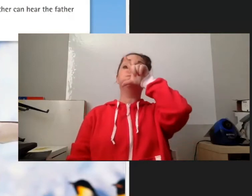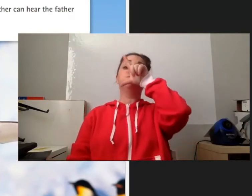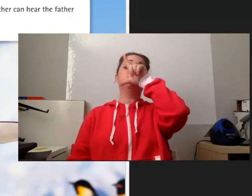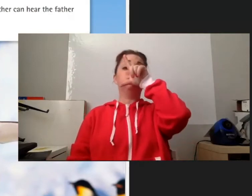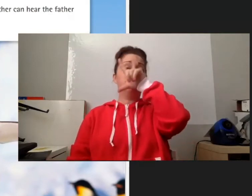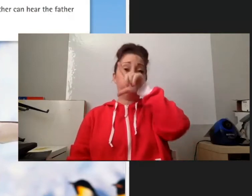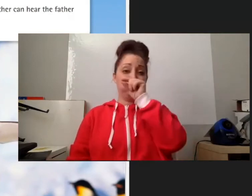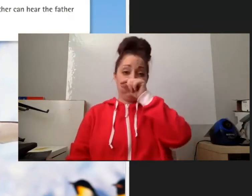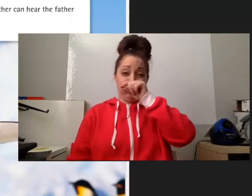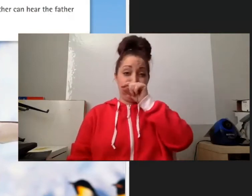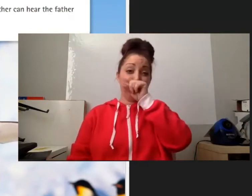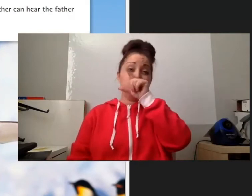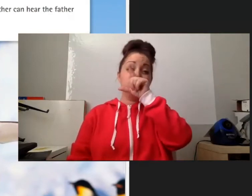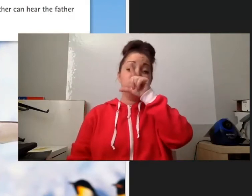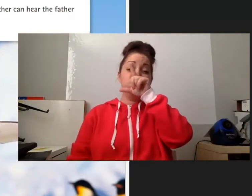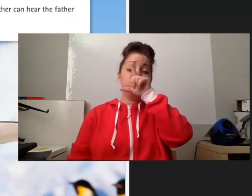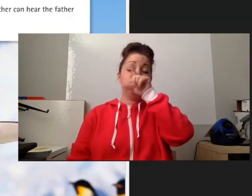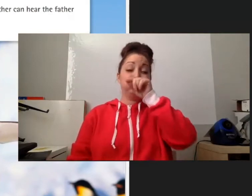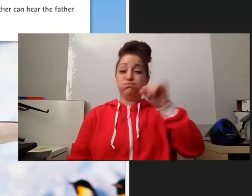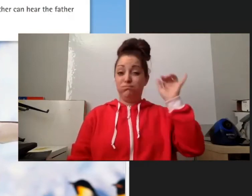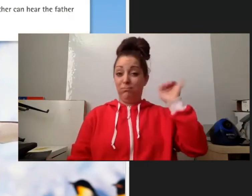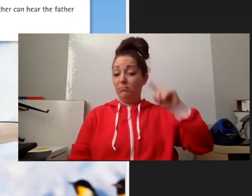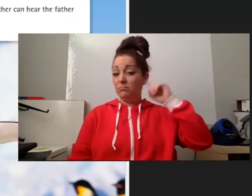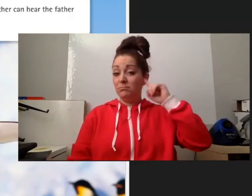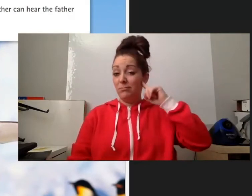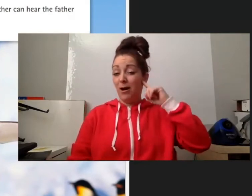The father's trumpet call